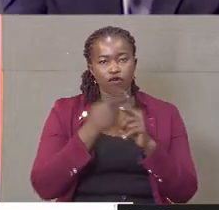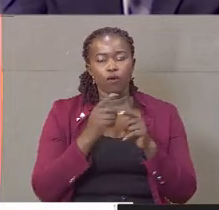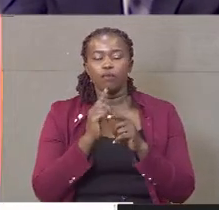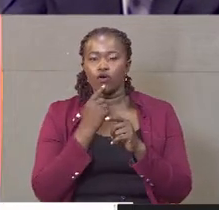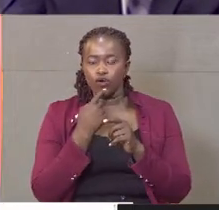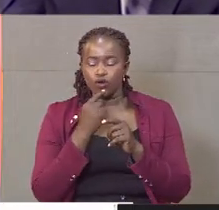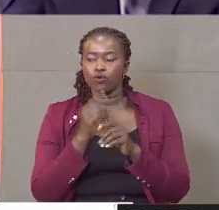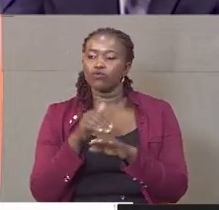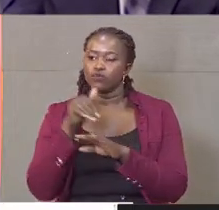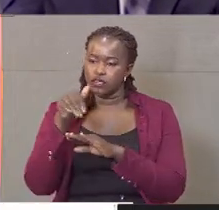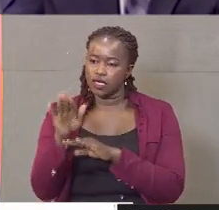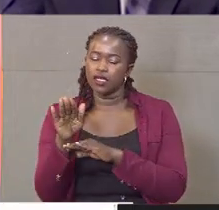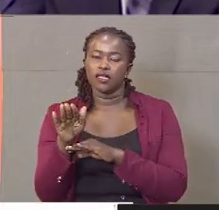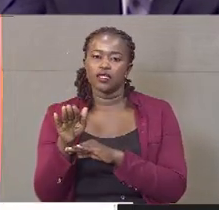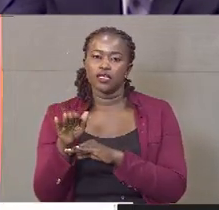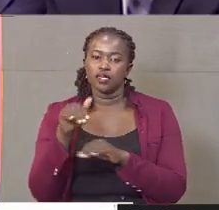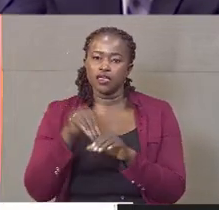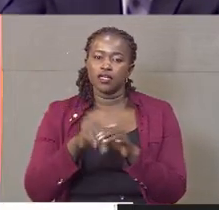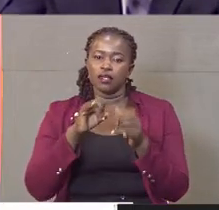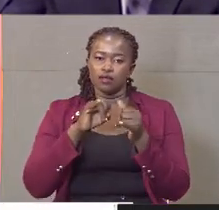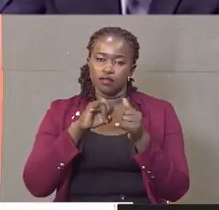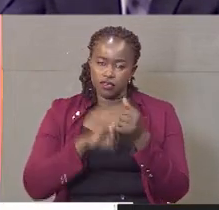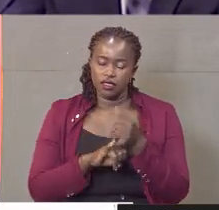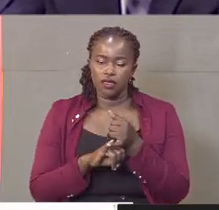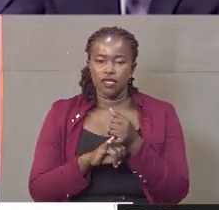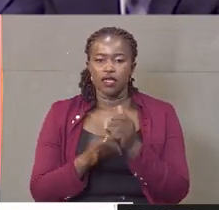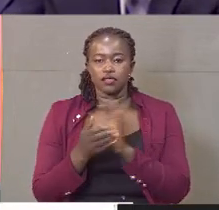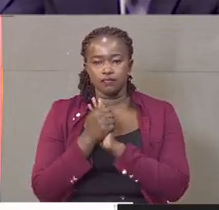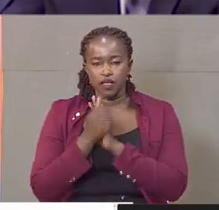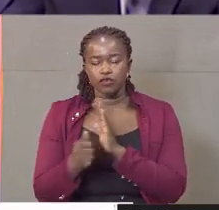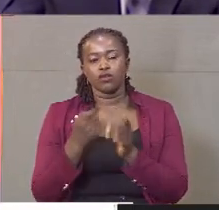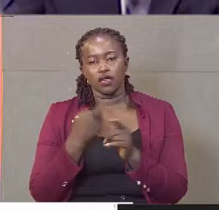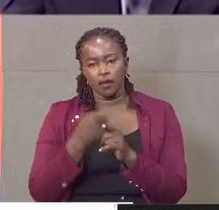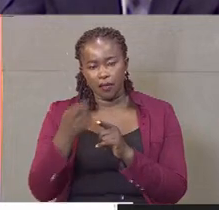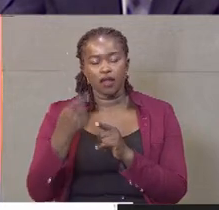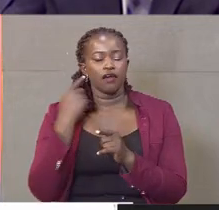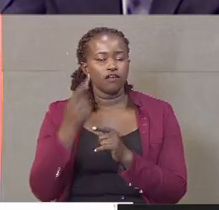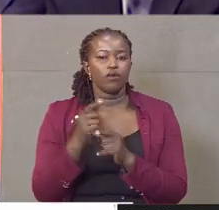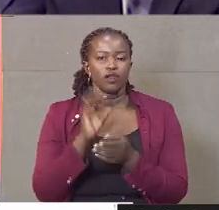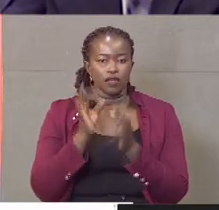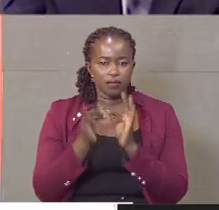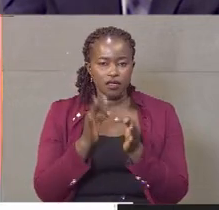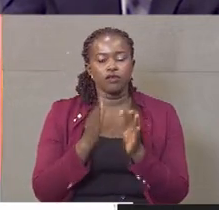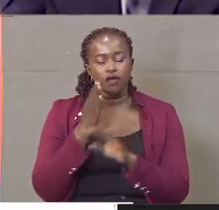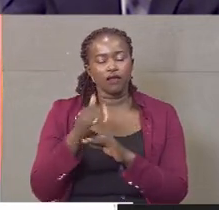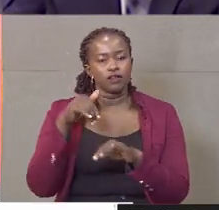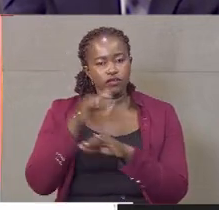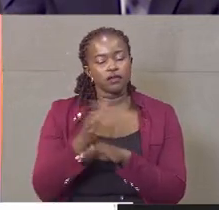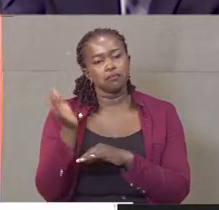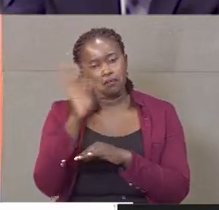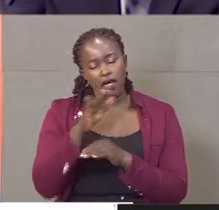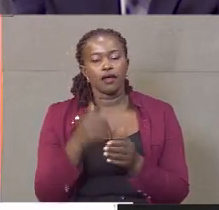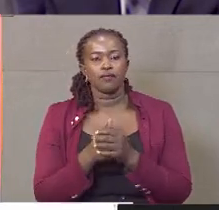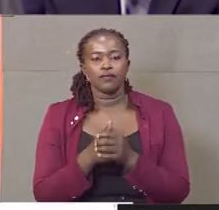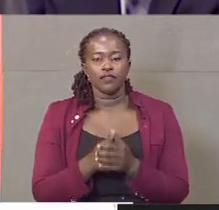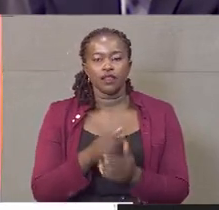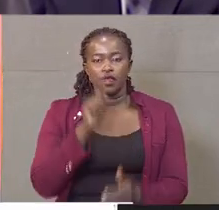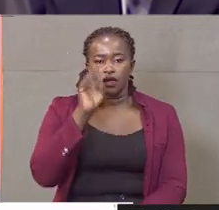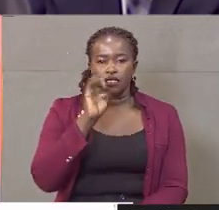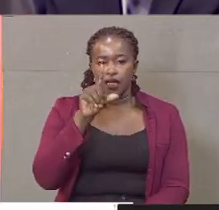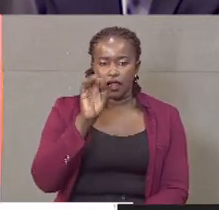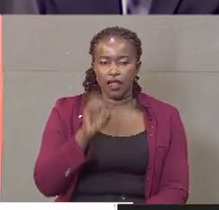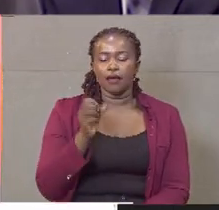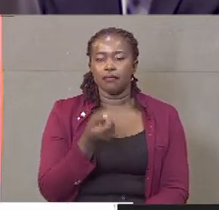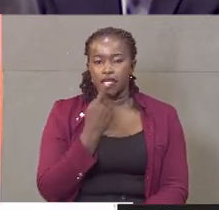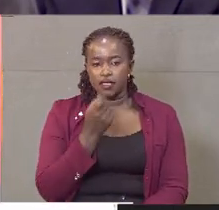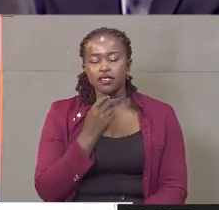to a senior specialist in Kampala for interpretation and then send it back. So it is, telemedicine is allowed. I was